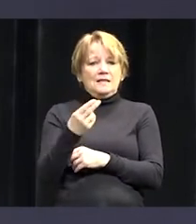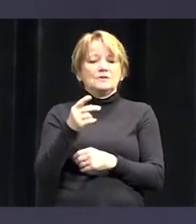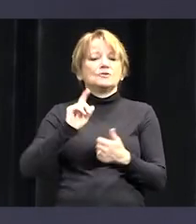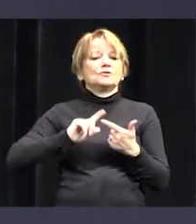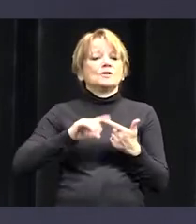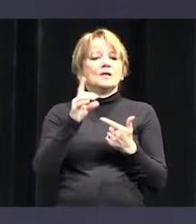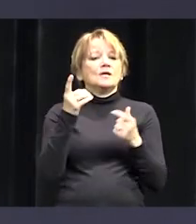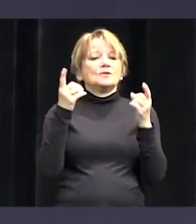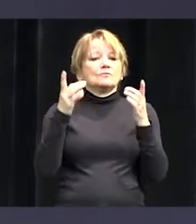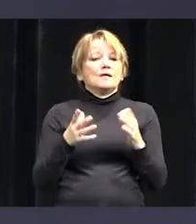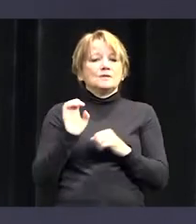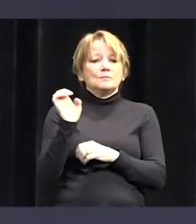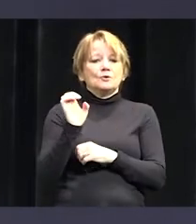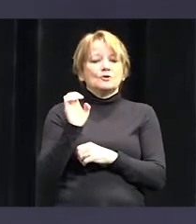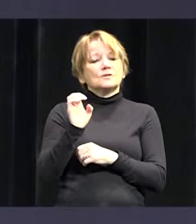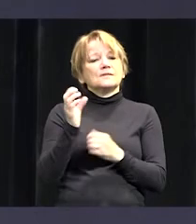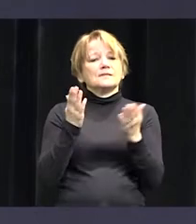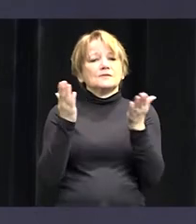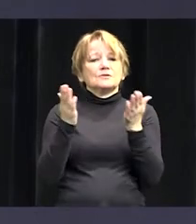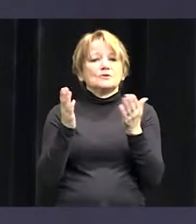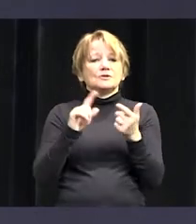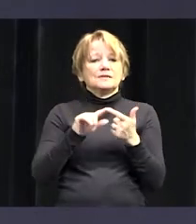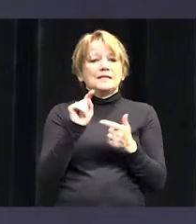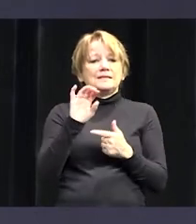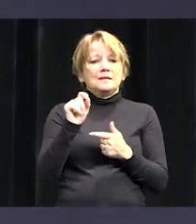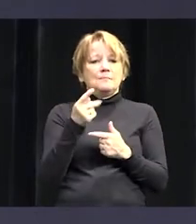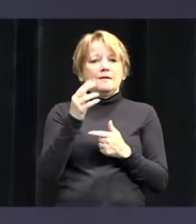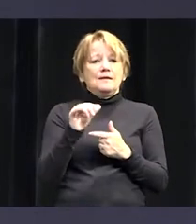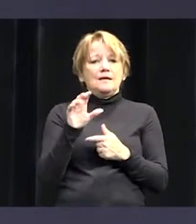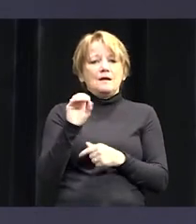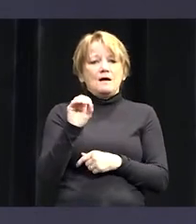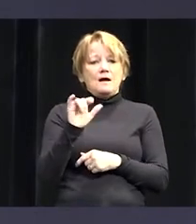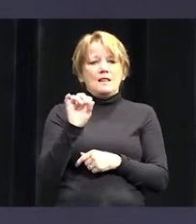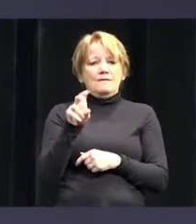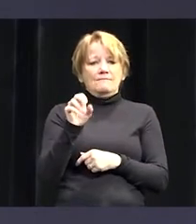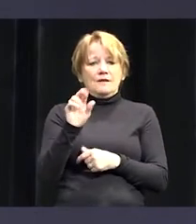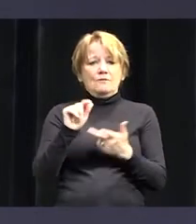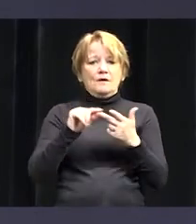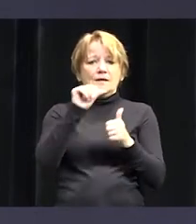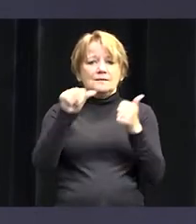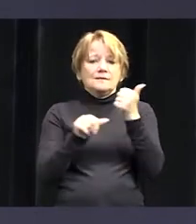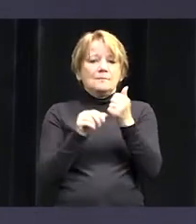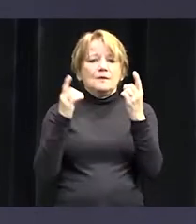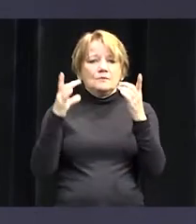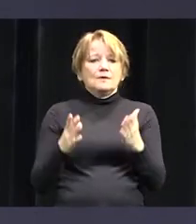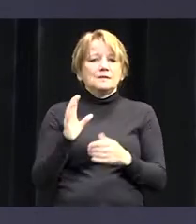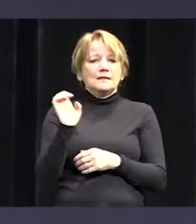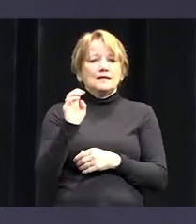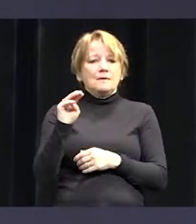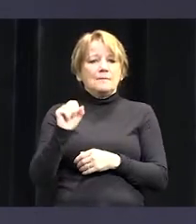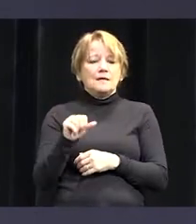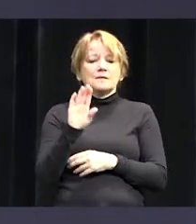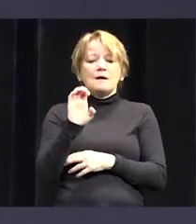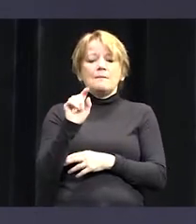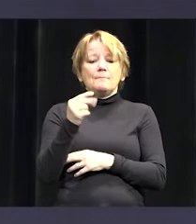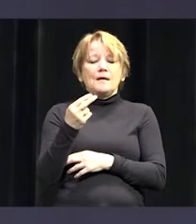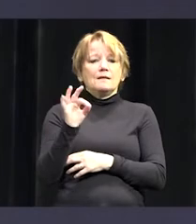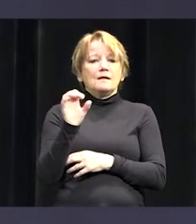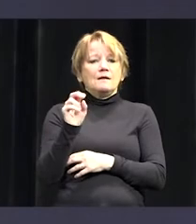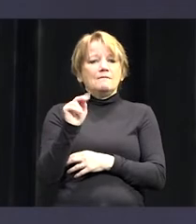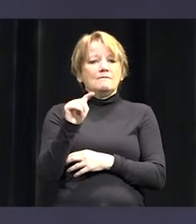director of emergency services timothy oliveira deputy director of emergency medical services beth